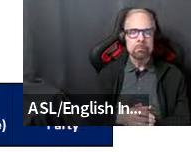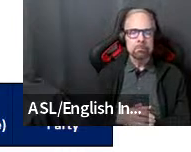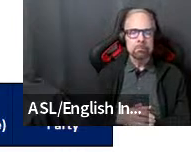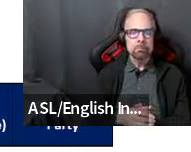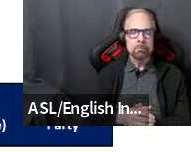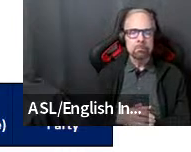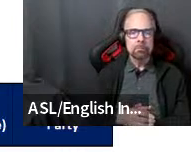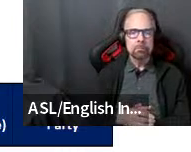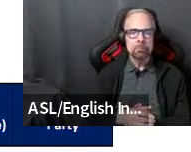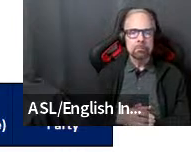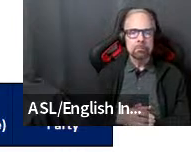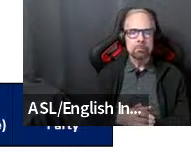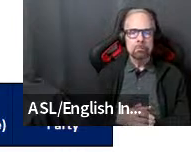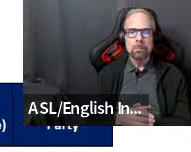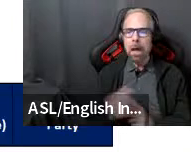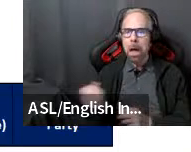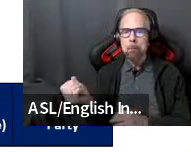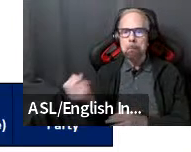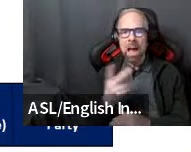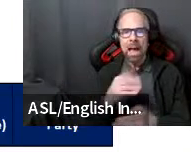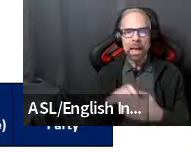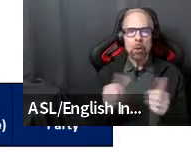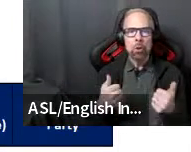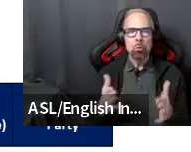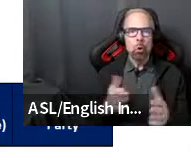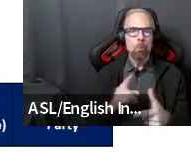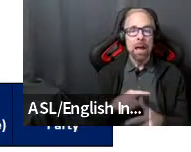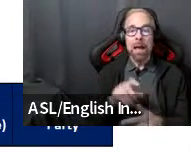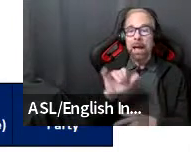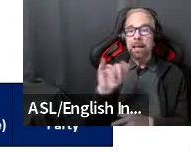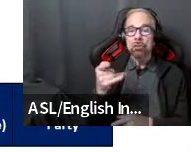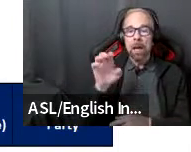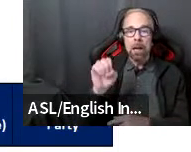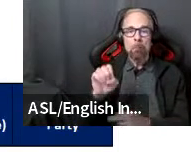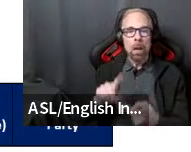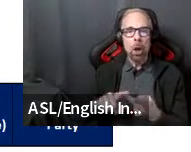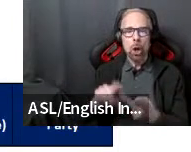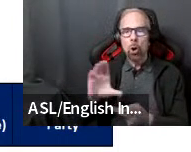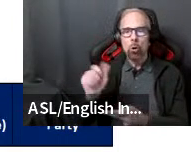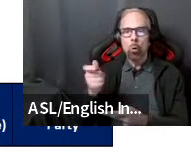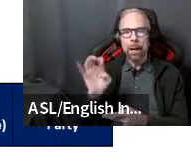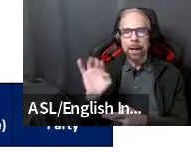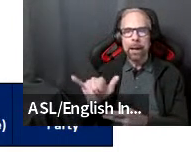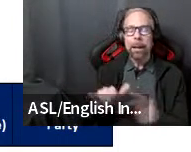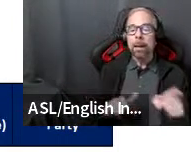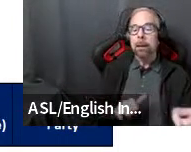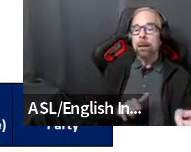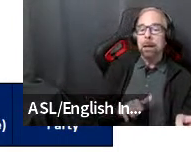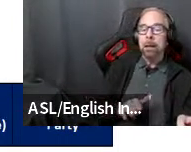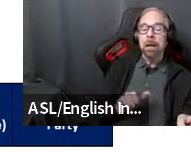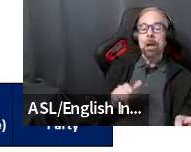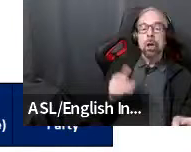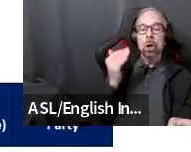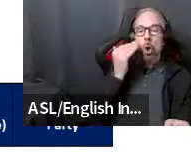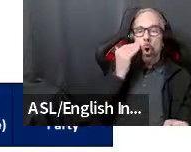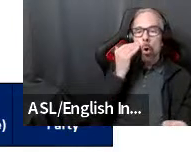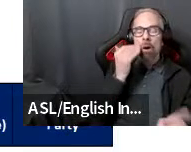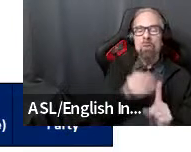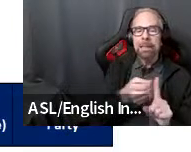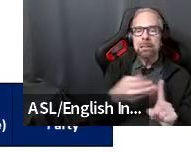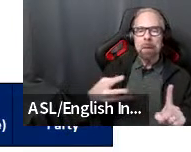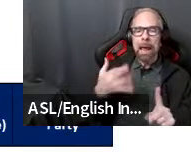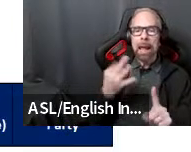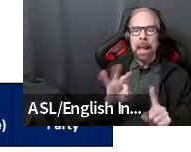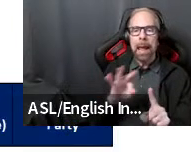We'll move back to the room. So Janie, followed by Corky. So just noting that if we do expand 19 to include